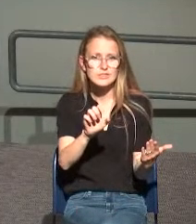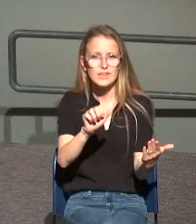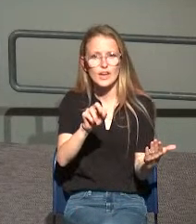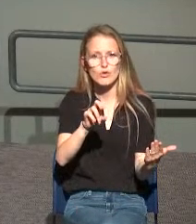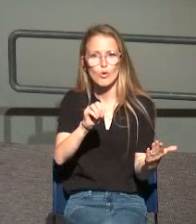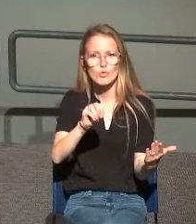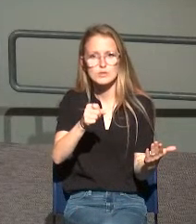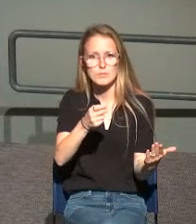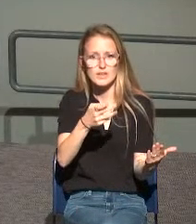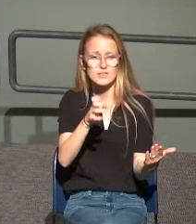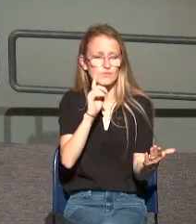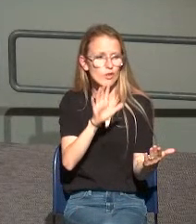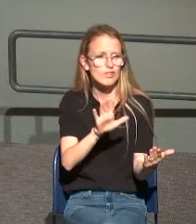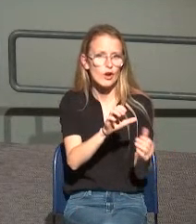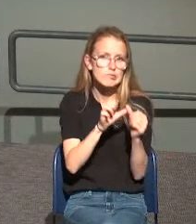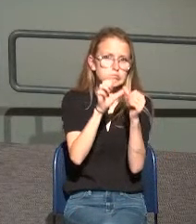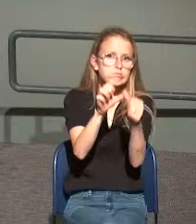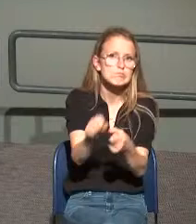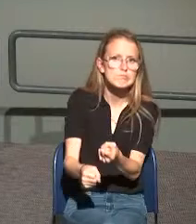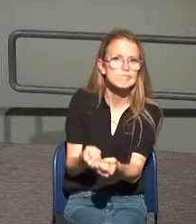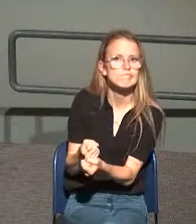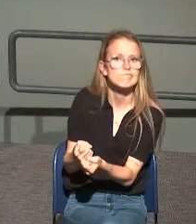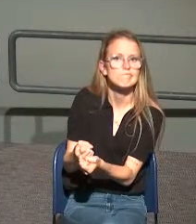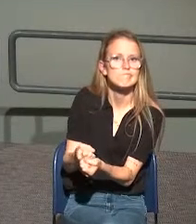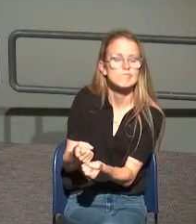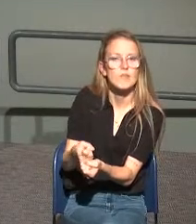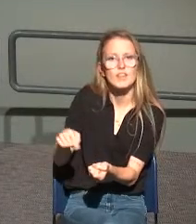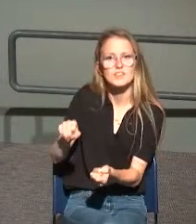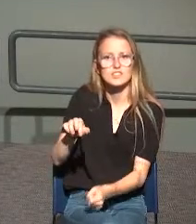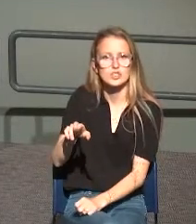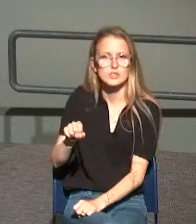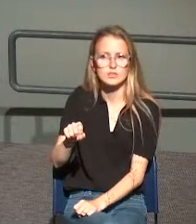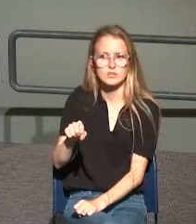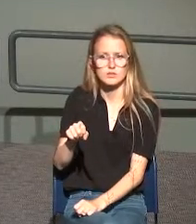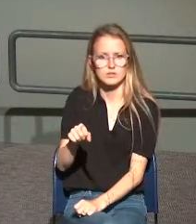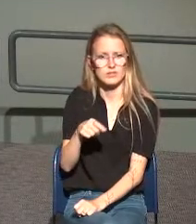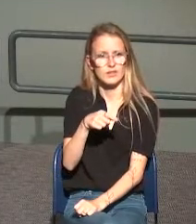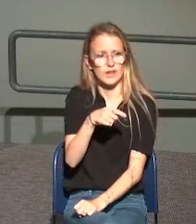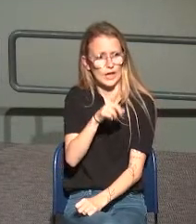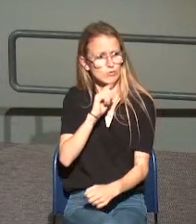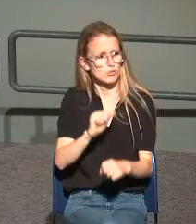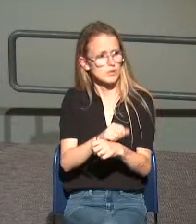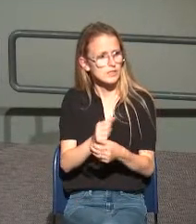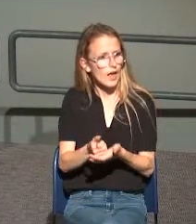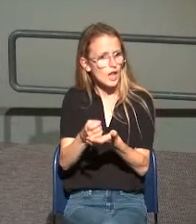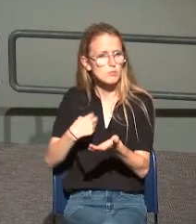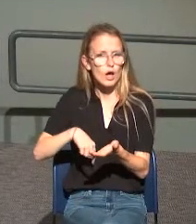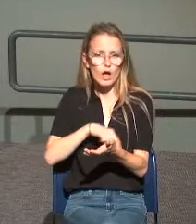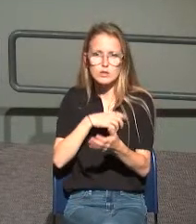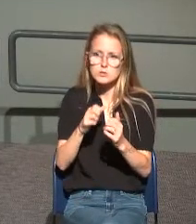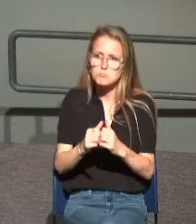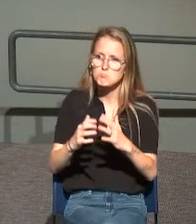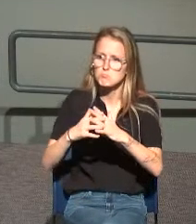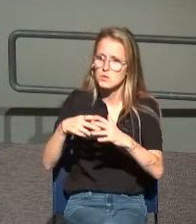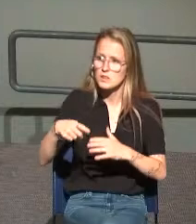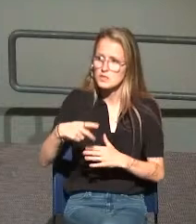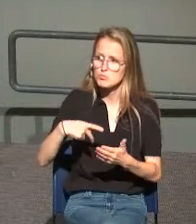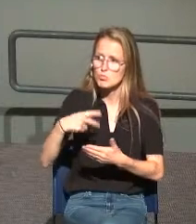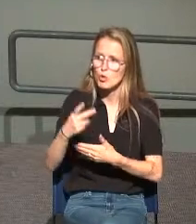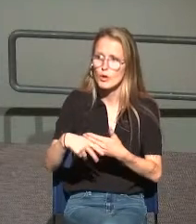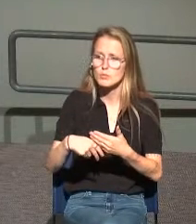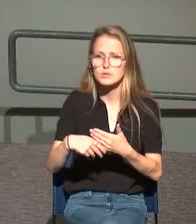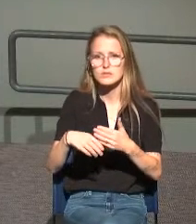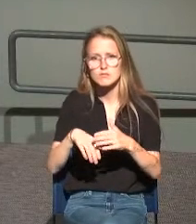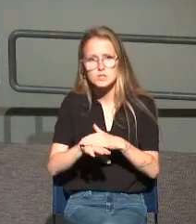for their ongoing support of this series, which makes it possible for us to provide access to these programs free